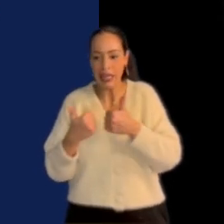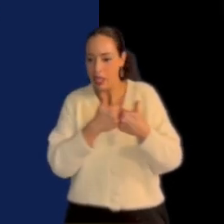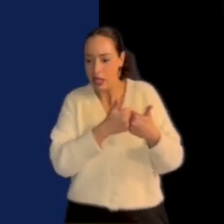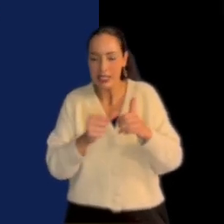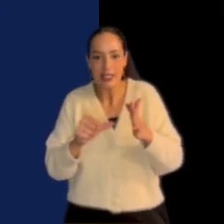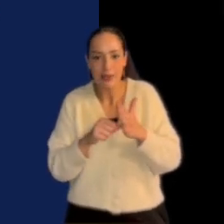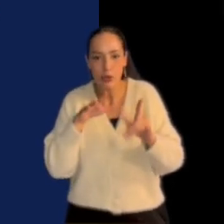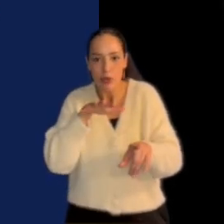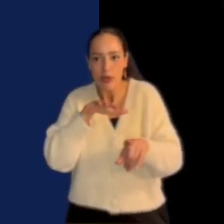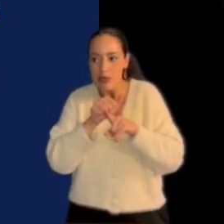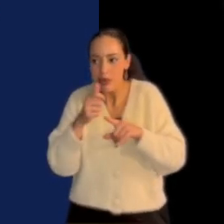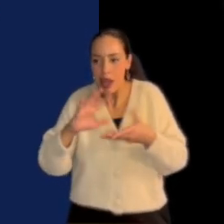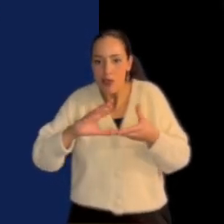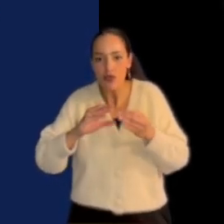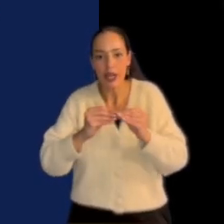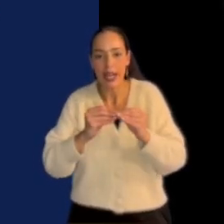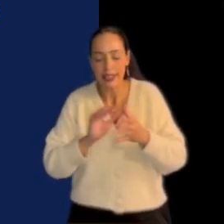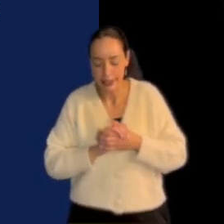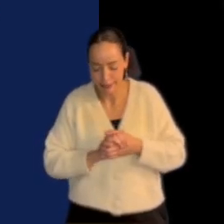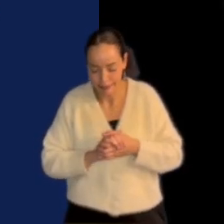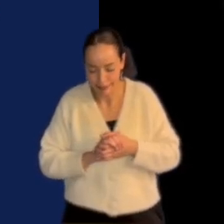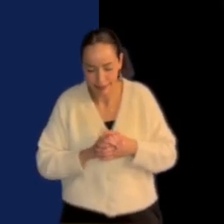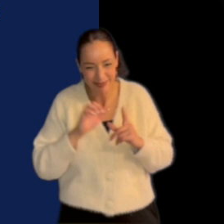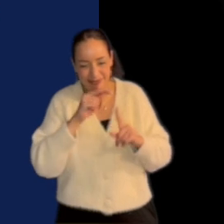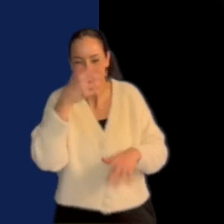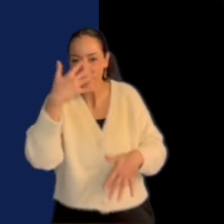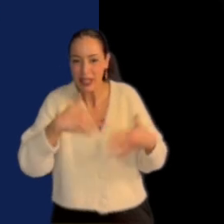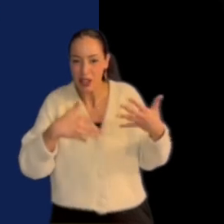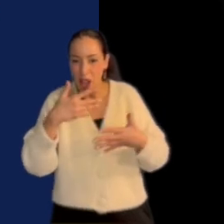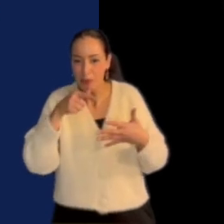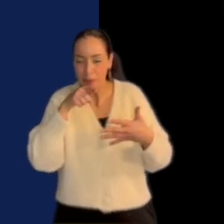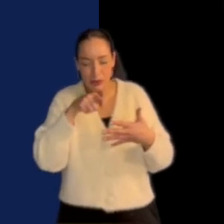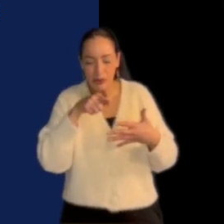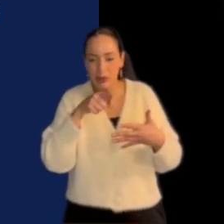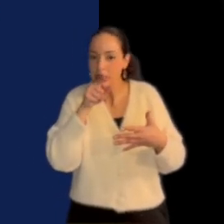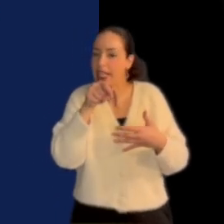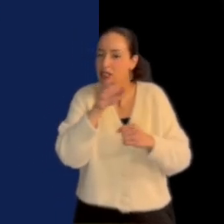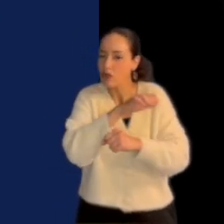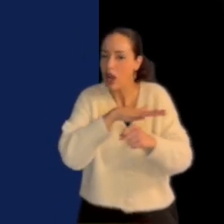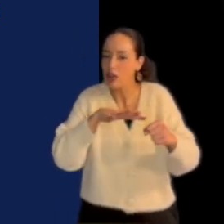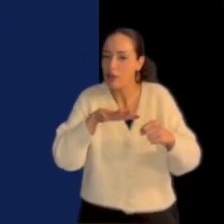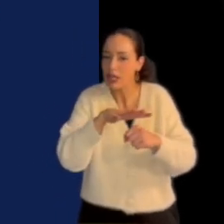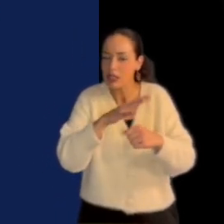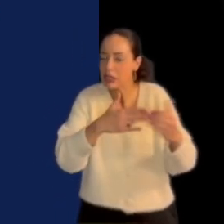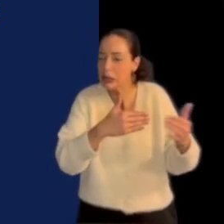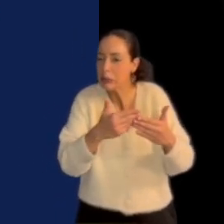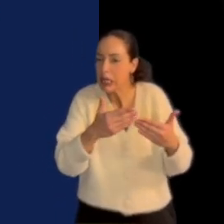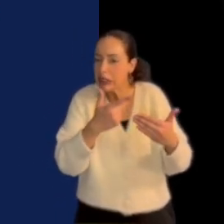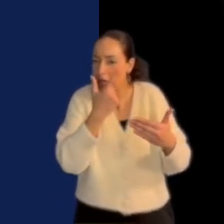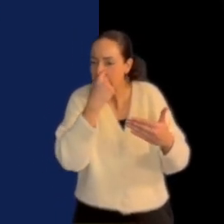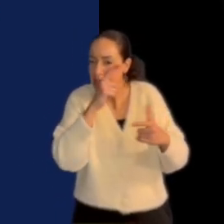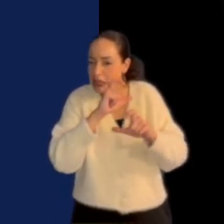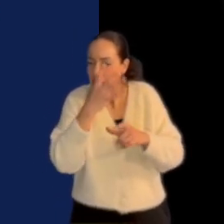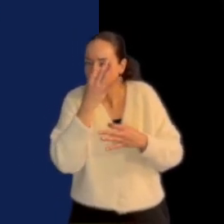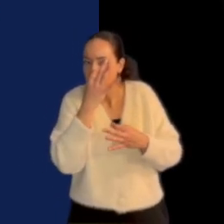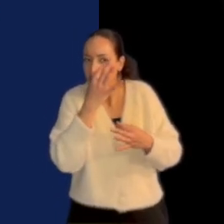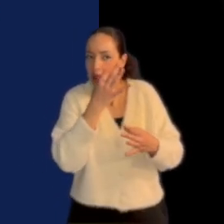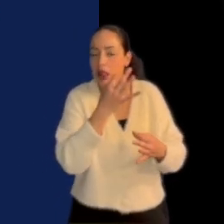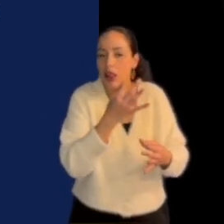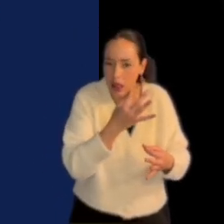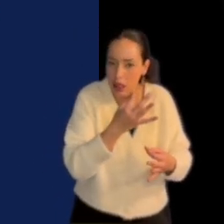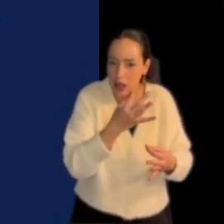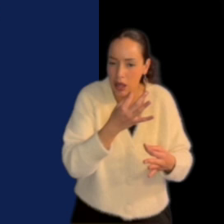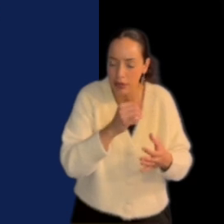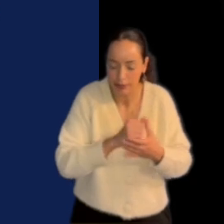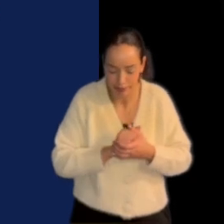they cause, such environments can be strangely compelling. There's this sense that if we can just contort ourselves a little more, compromise our values,